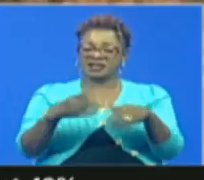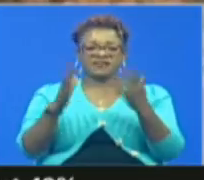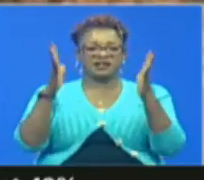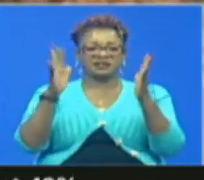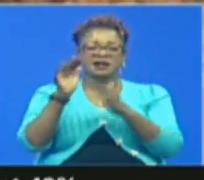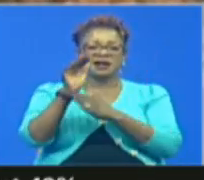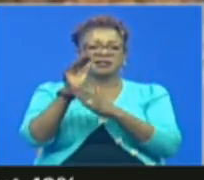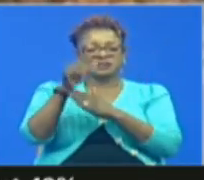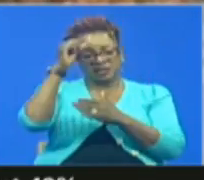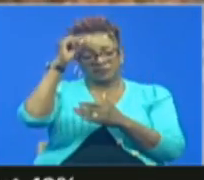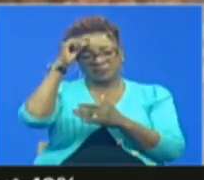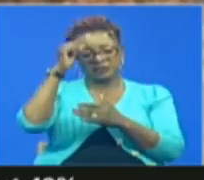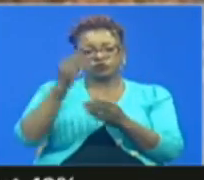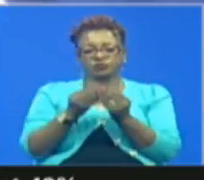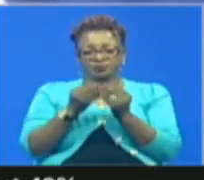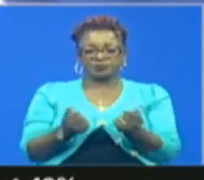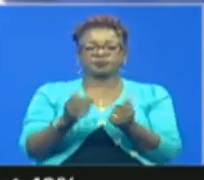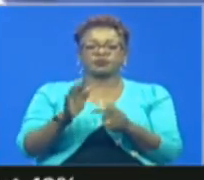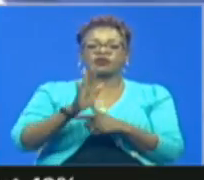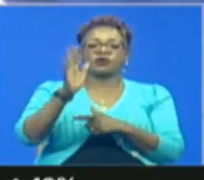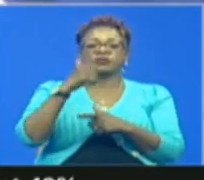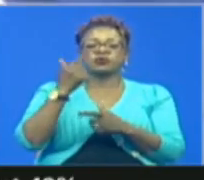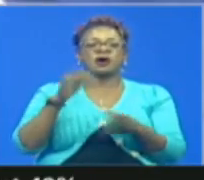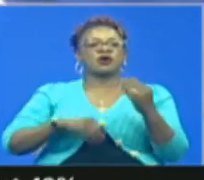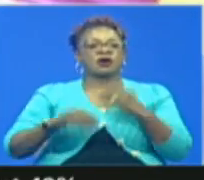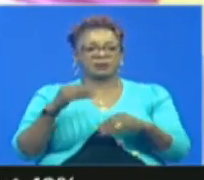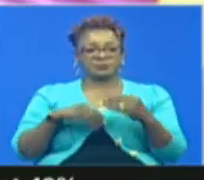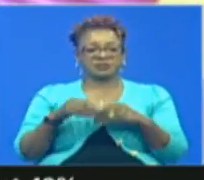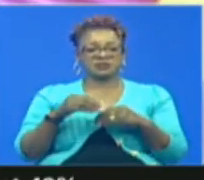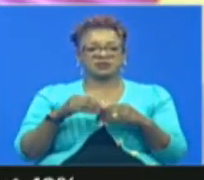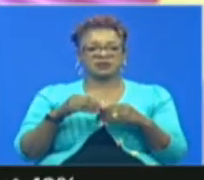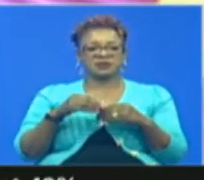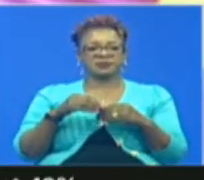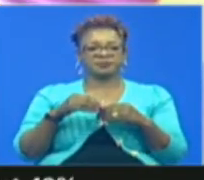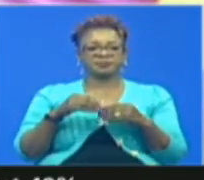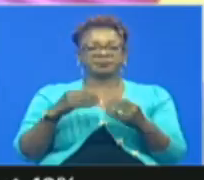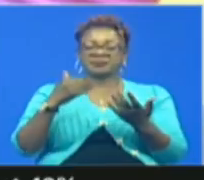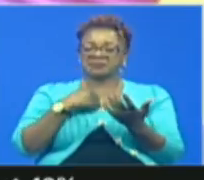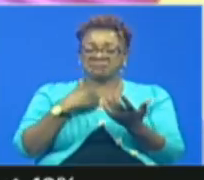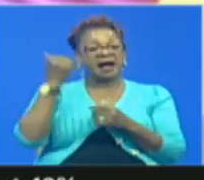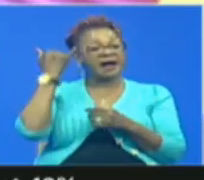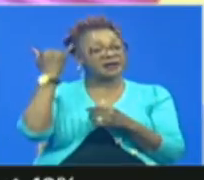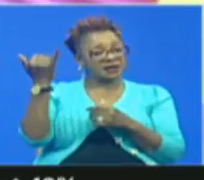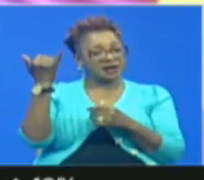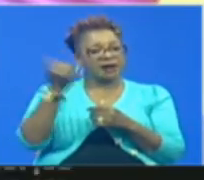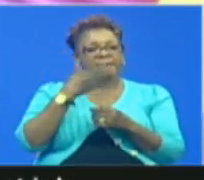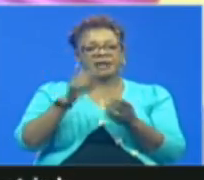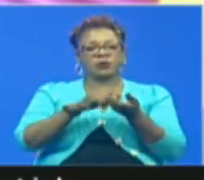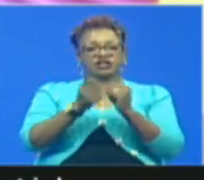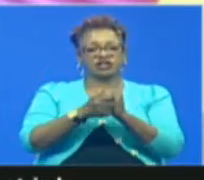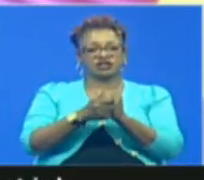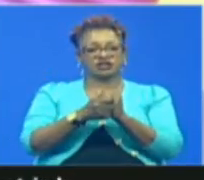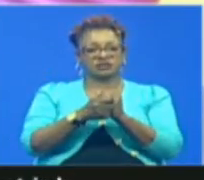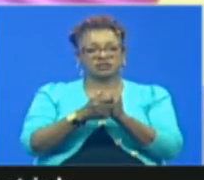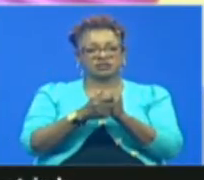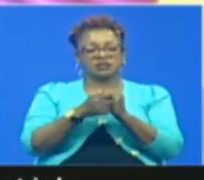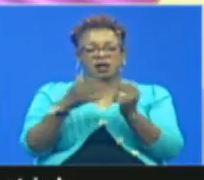government to deal ruthlessly with those found culpable of graft. Mimi naonelea lazima tubadilishe sheria